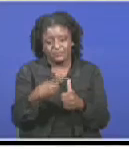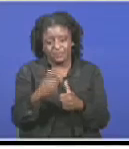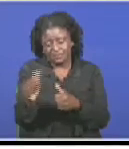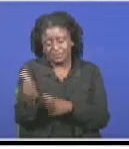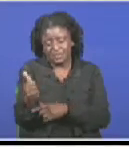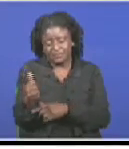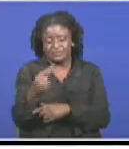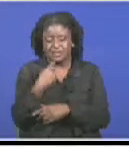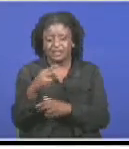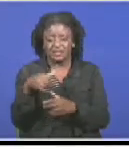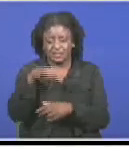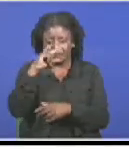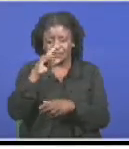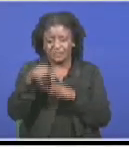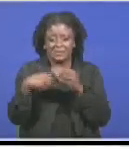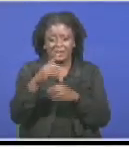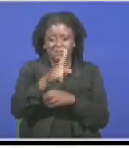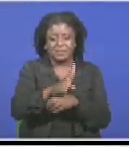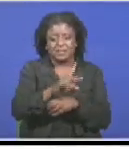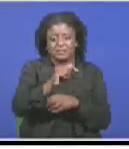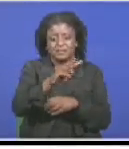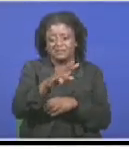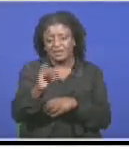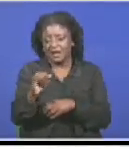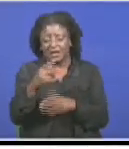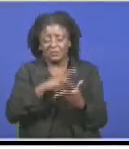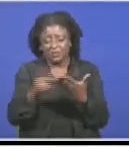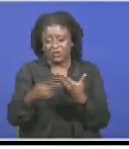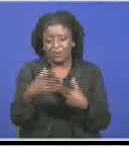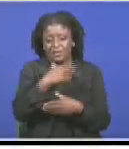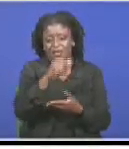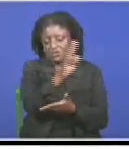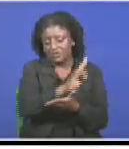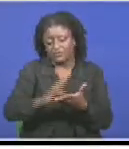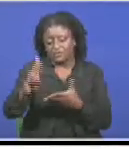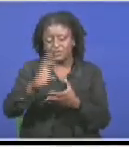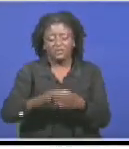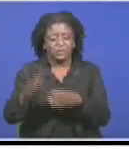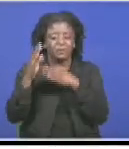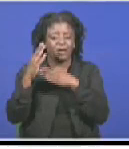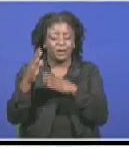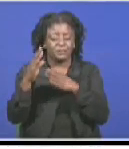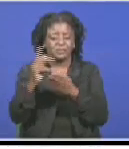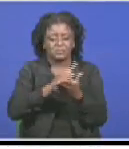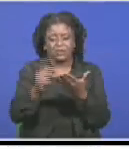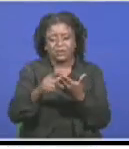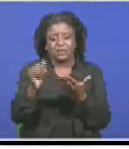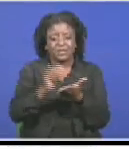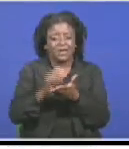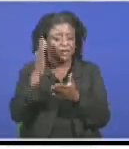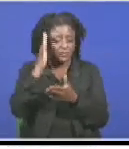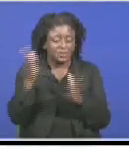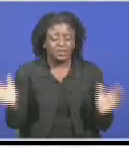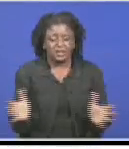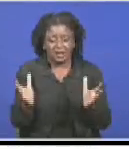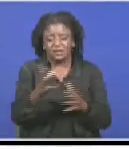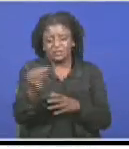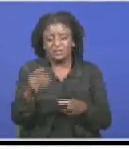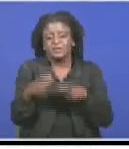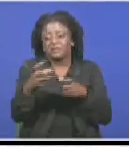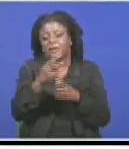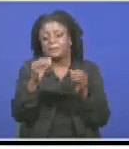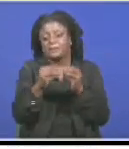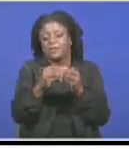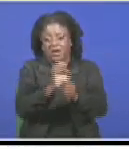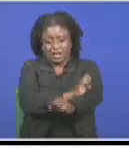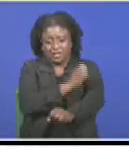BTVI program and the University of the Bahamas program. I think that would encourage them and give them more zeal and energy to work